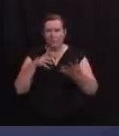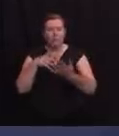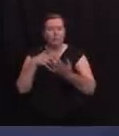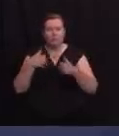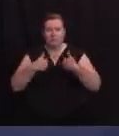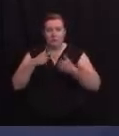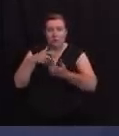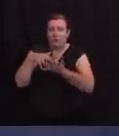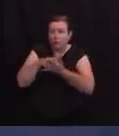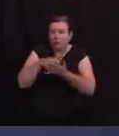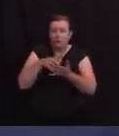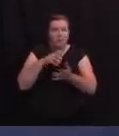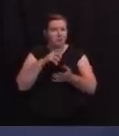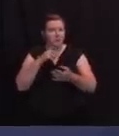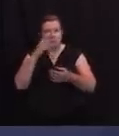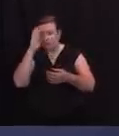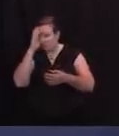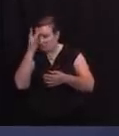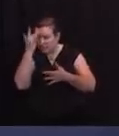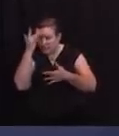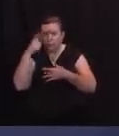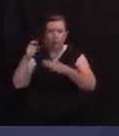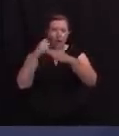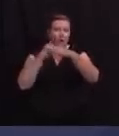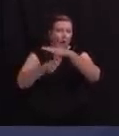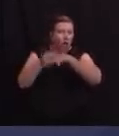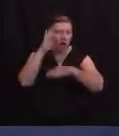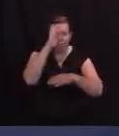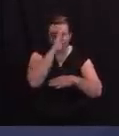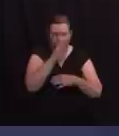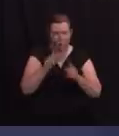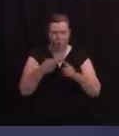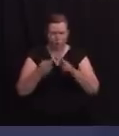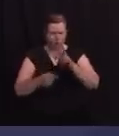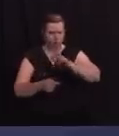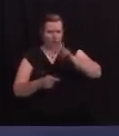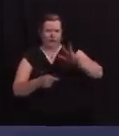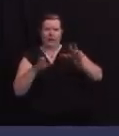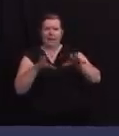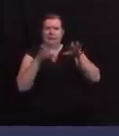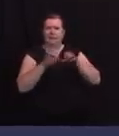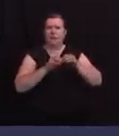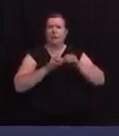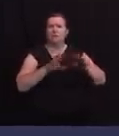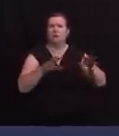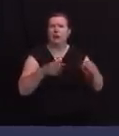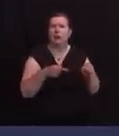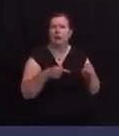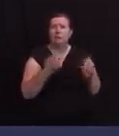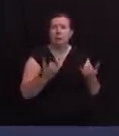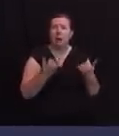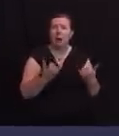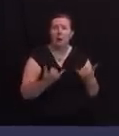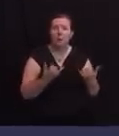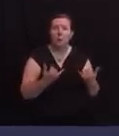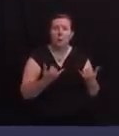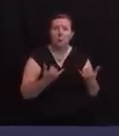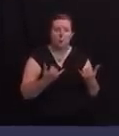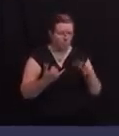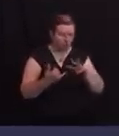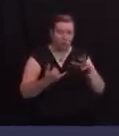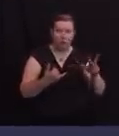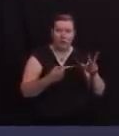being hospitalized, and only 33 active outbreaks today. That's extremely encouraging. Brent, in terms